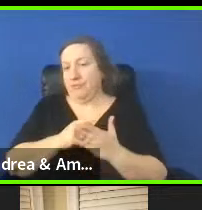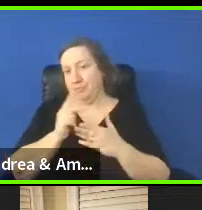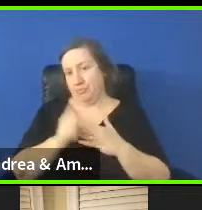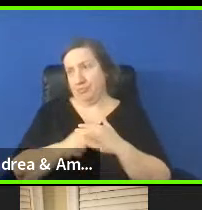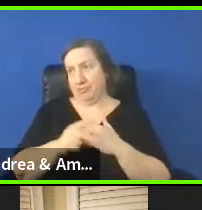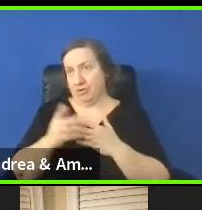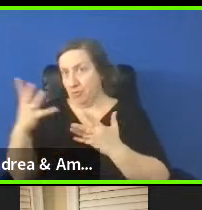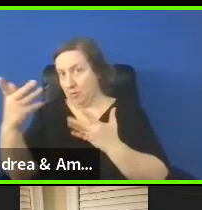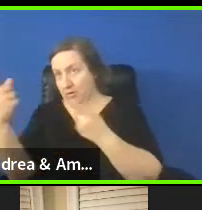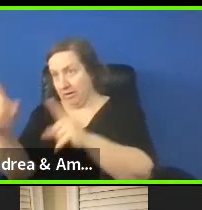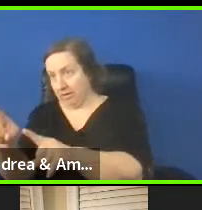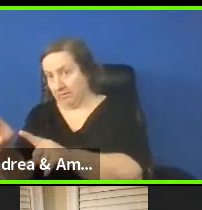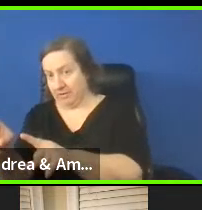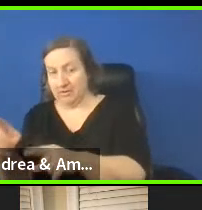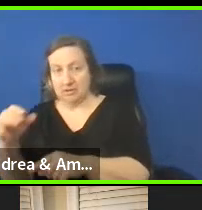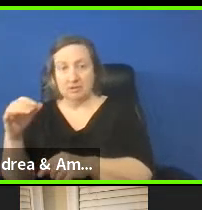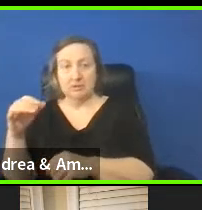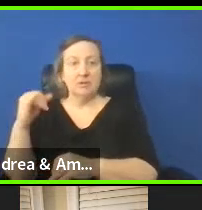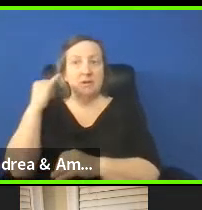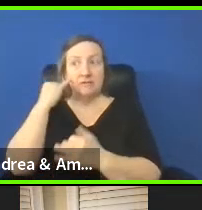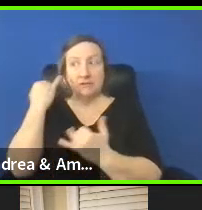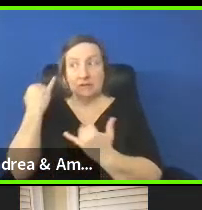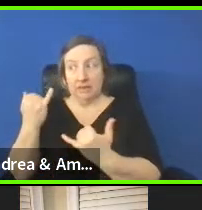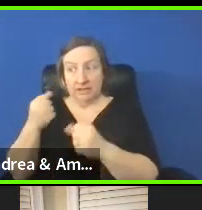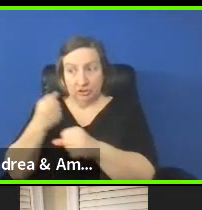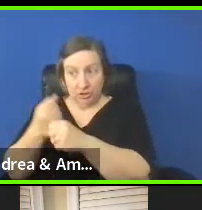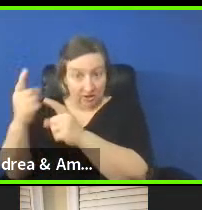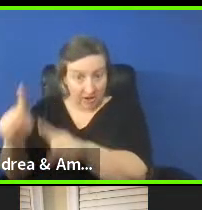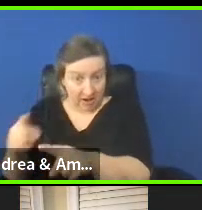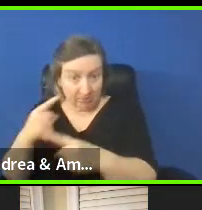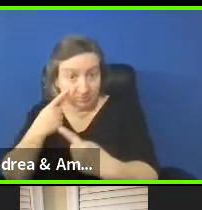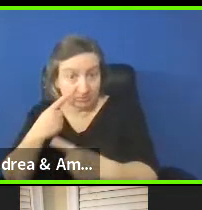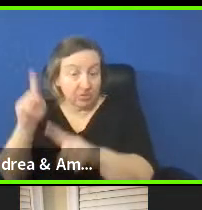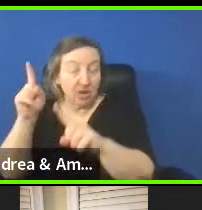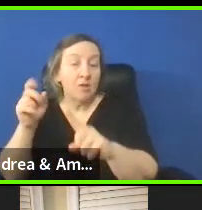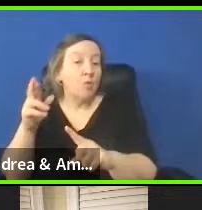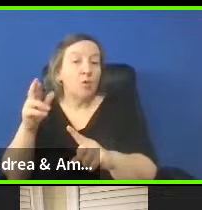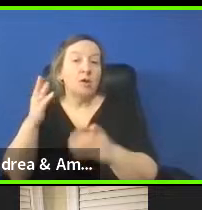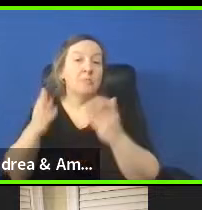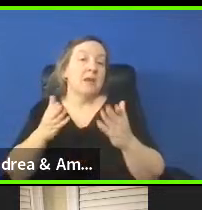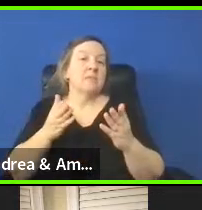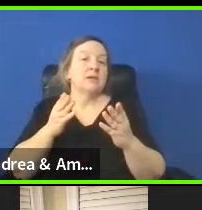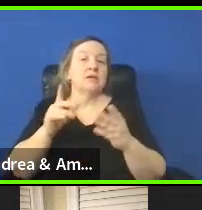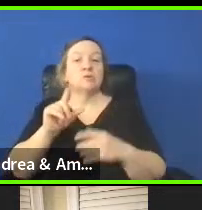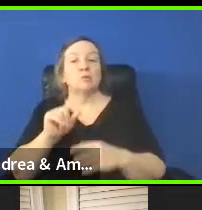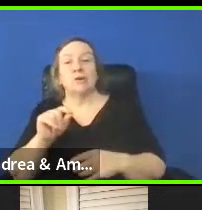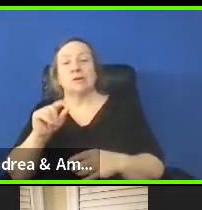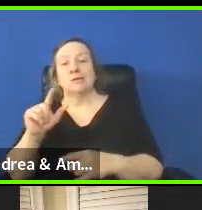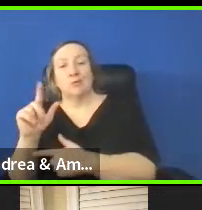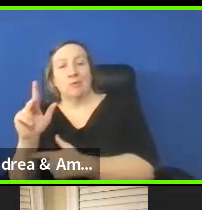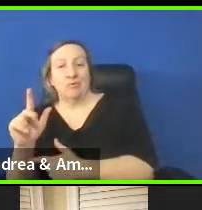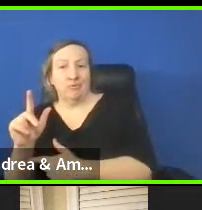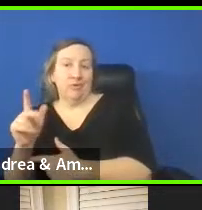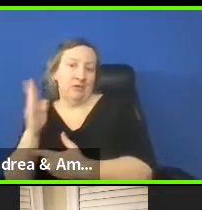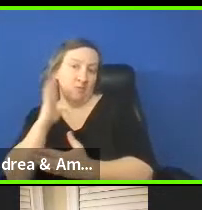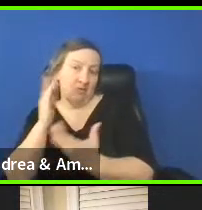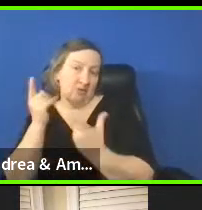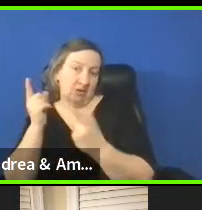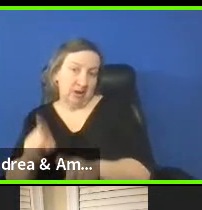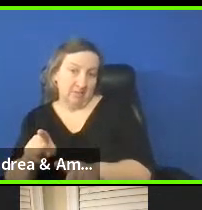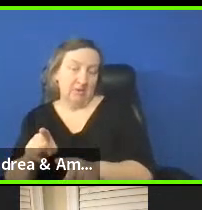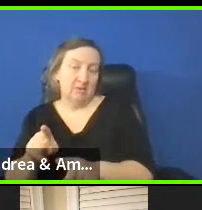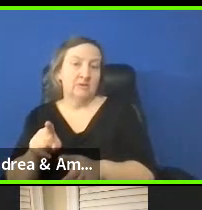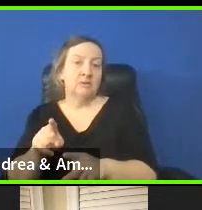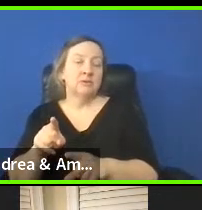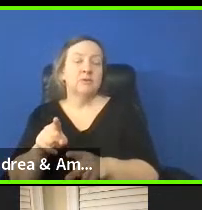program. If it does happen this year or if it happens in 2023, it is